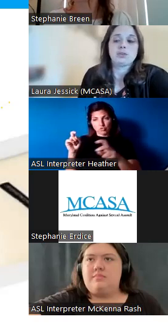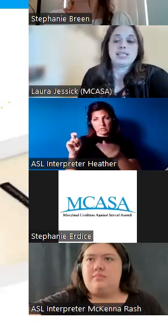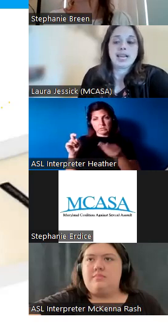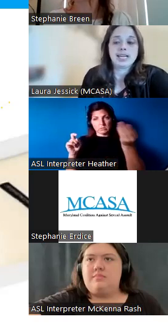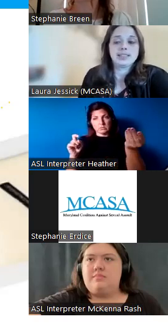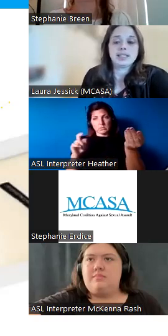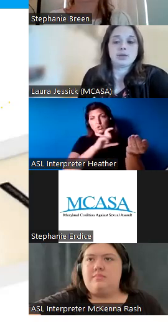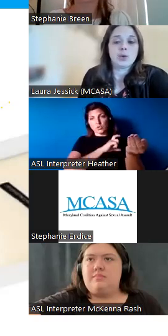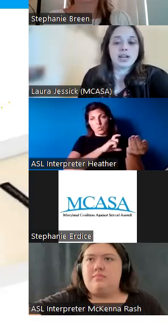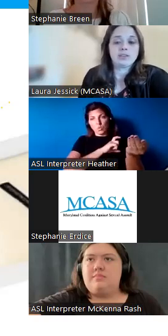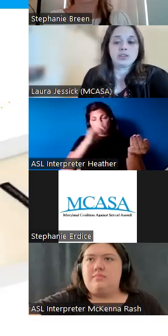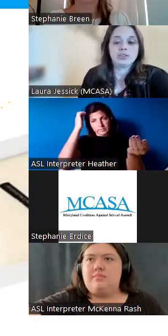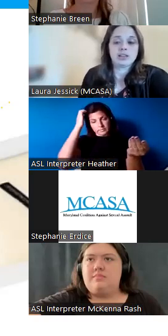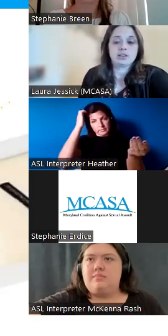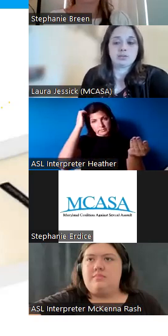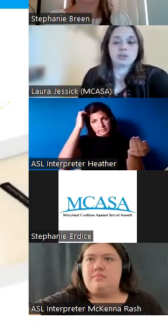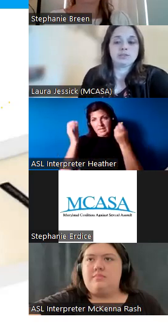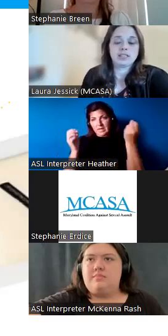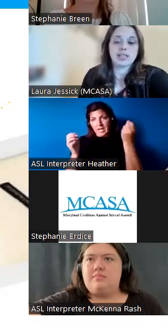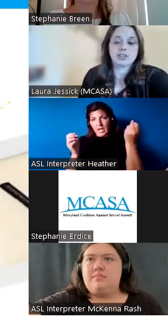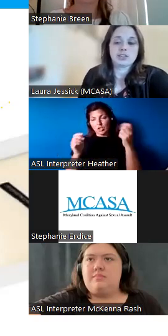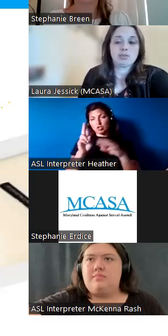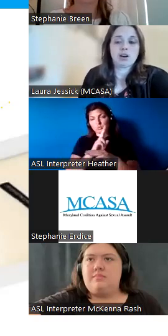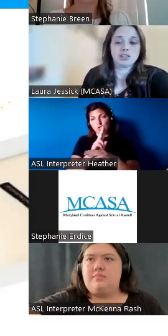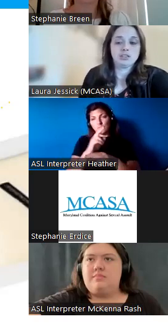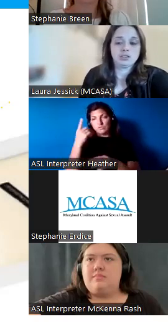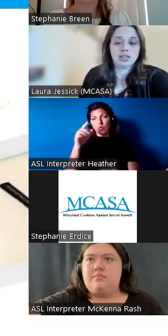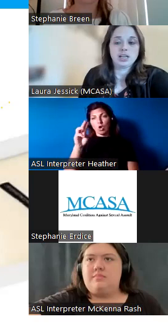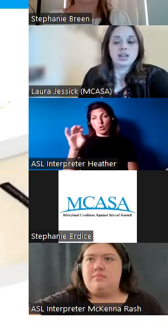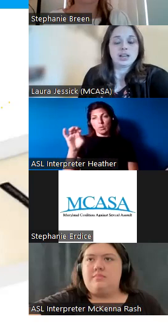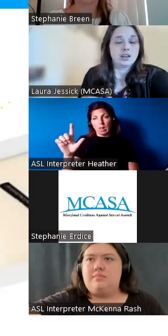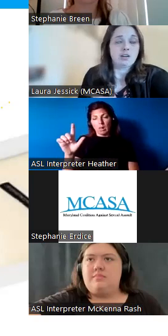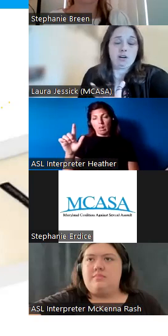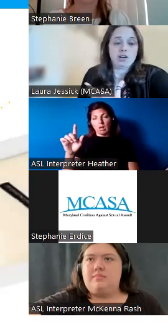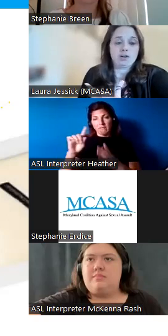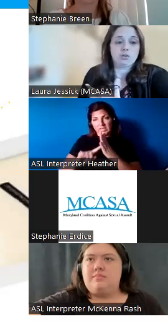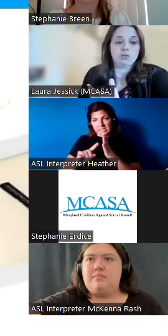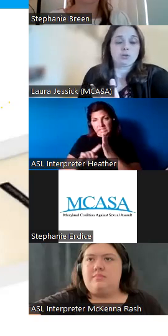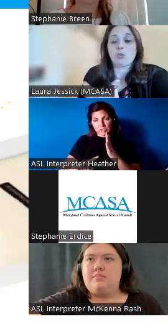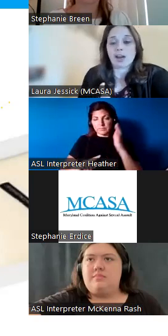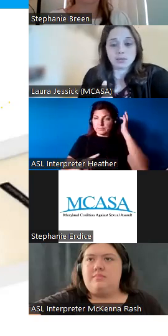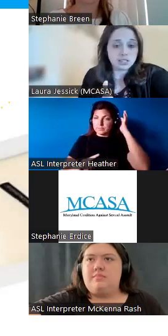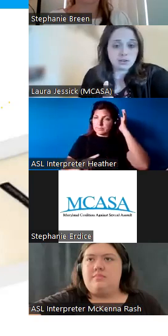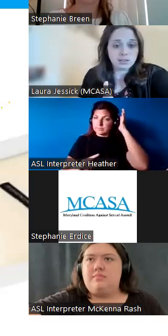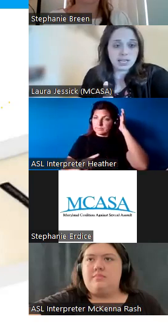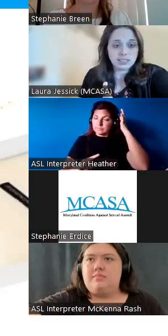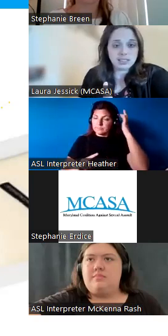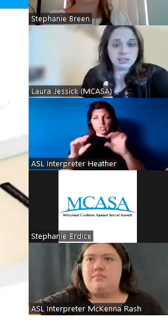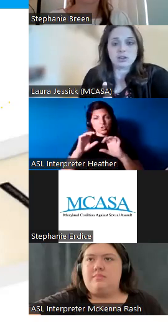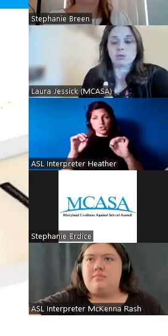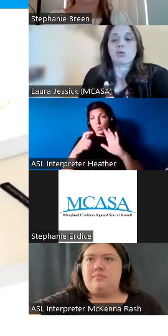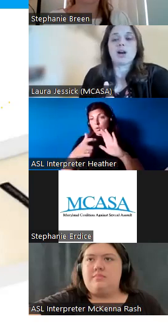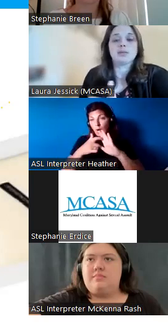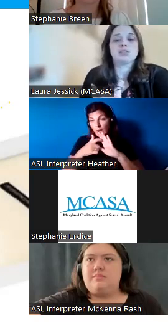enforcement, retained, and weighed for use in a criminal investigation or prosecution. There are no requirements around